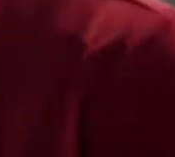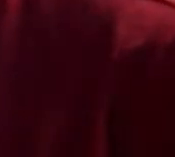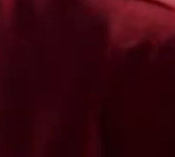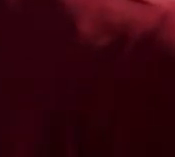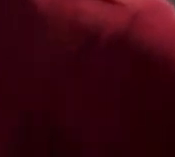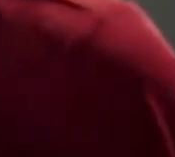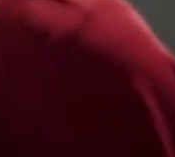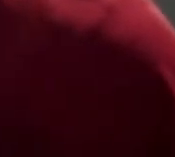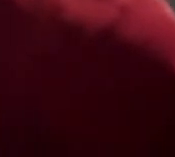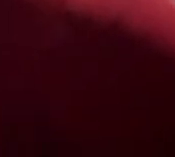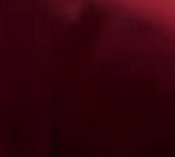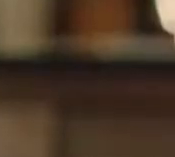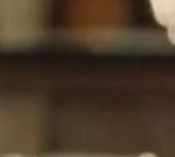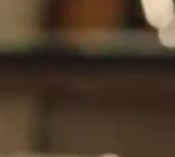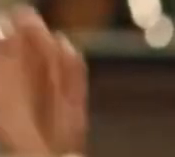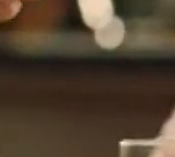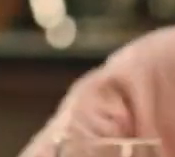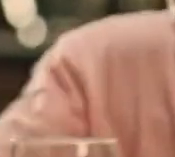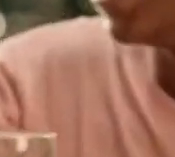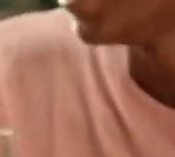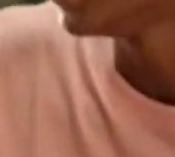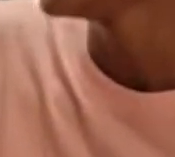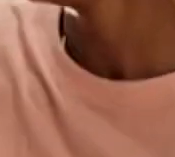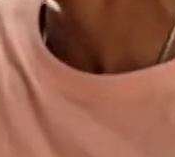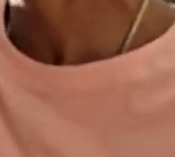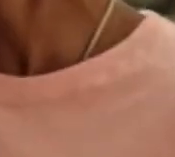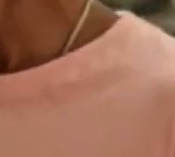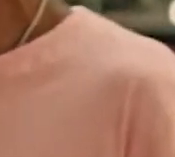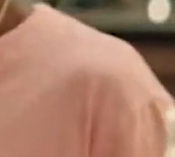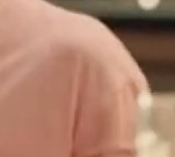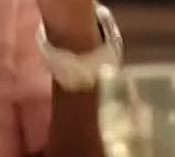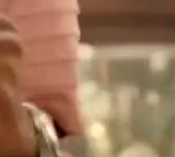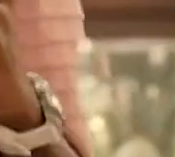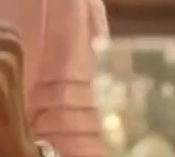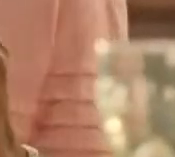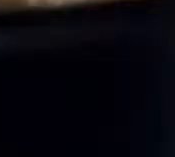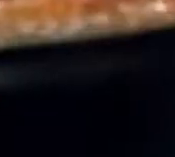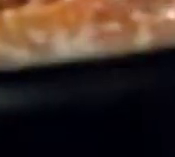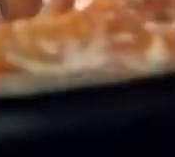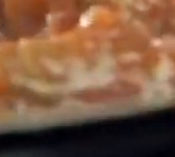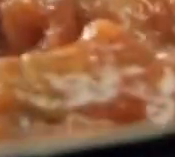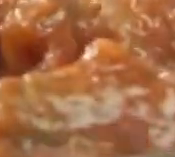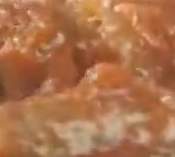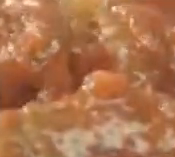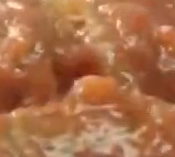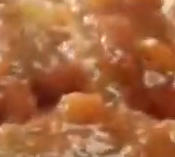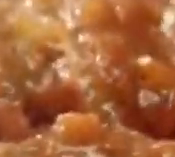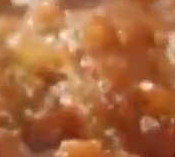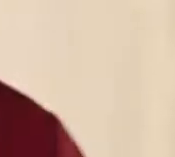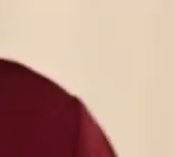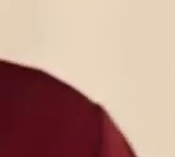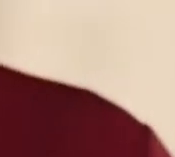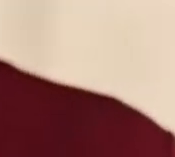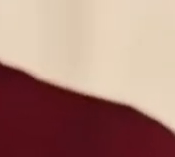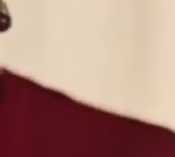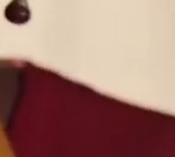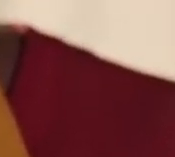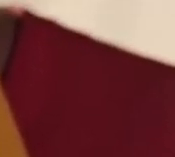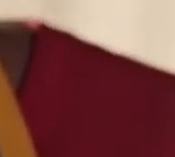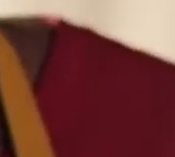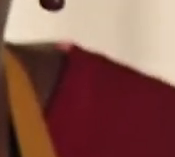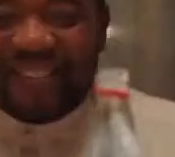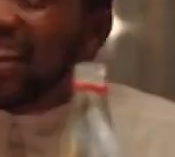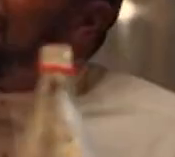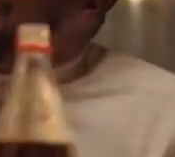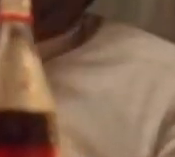When the world changed, it made us go back to the simple joys and love the little things even more, like